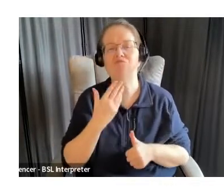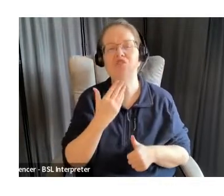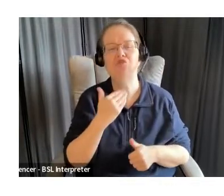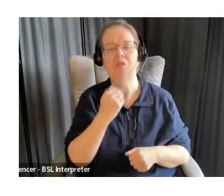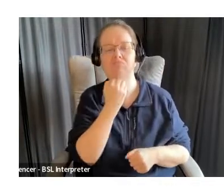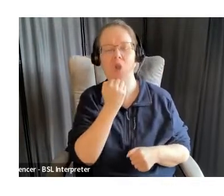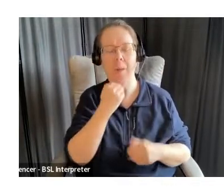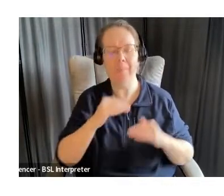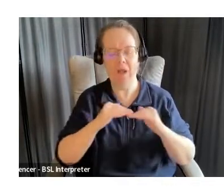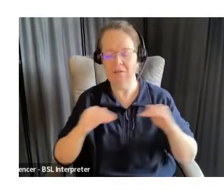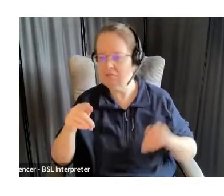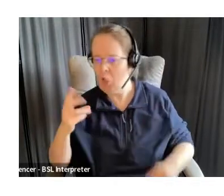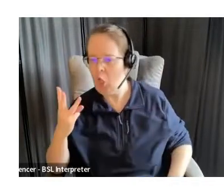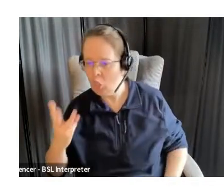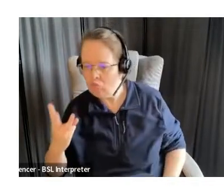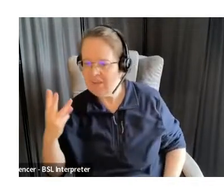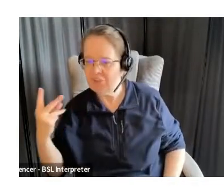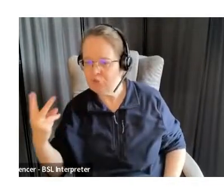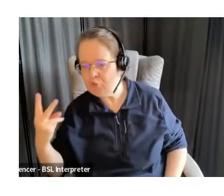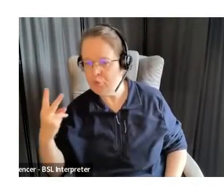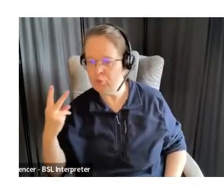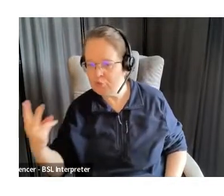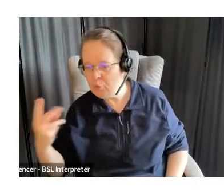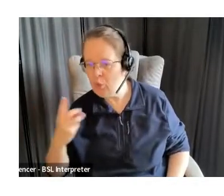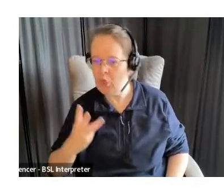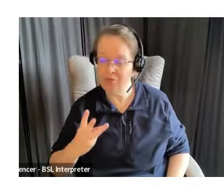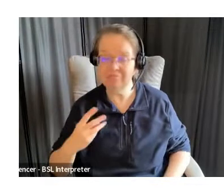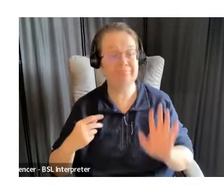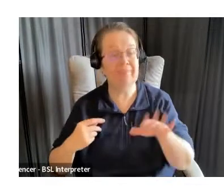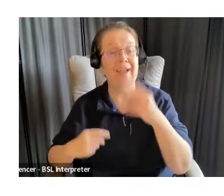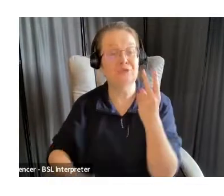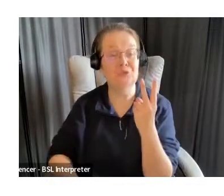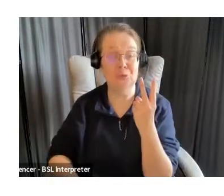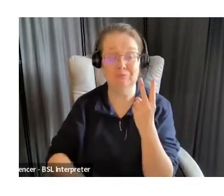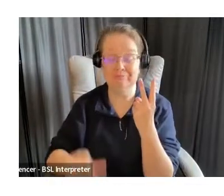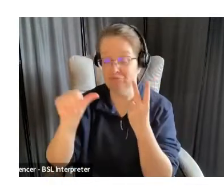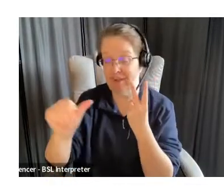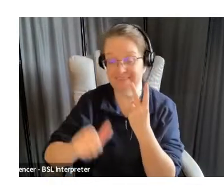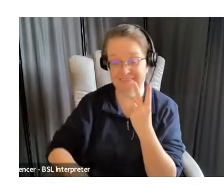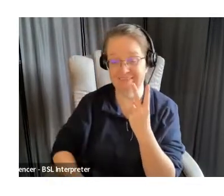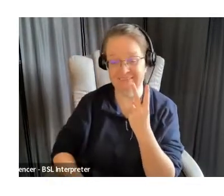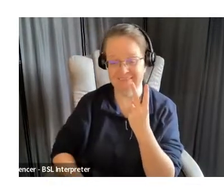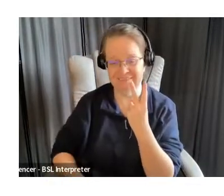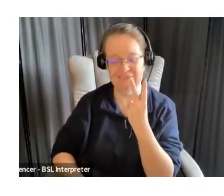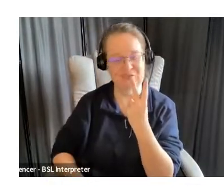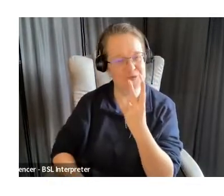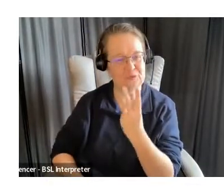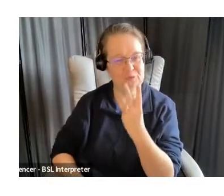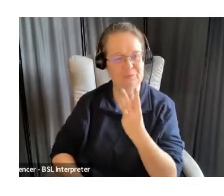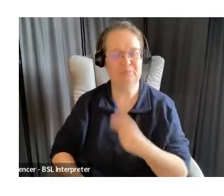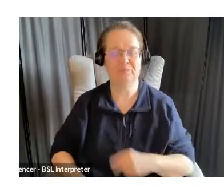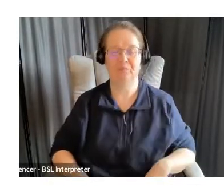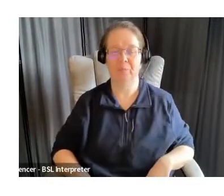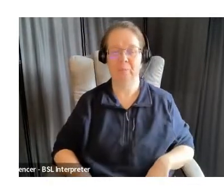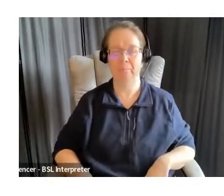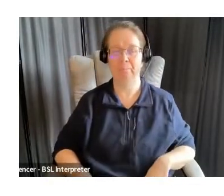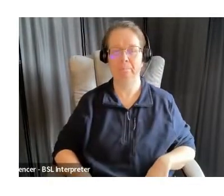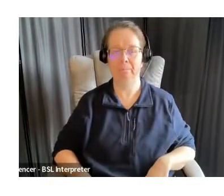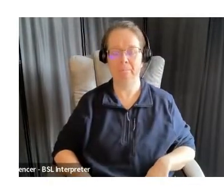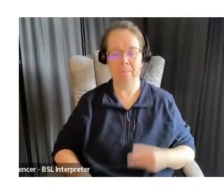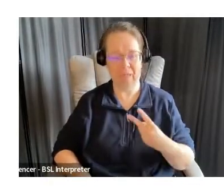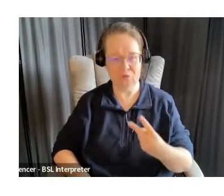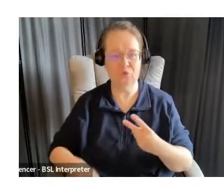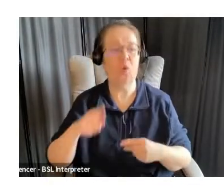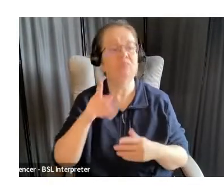stages? 3, 2, 2, 3. It's 2. So that might be, you know, the